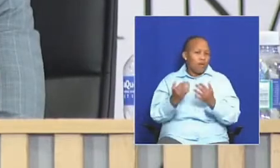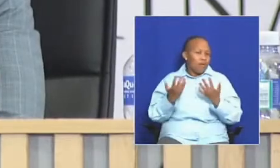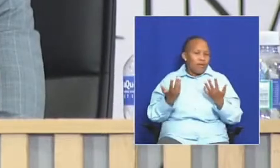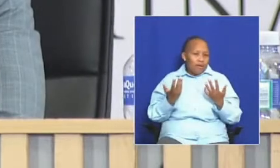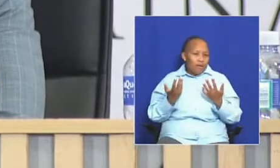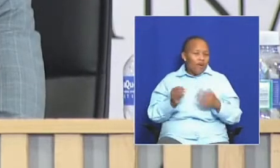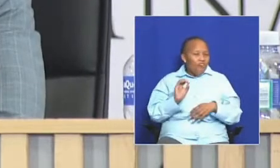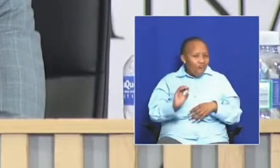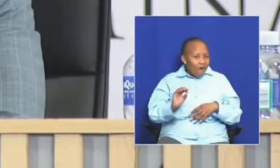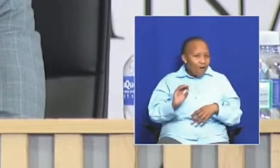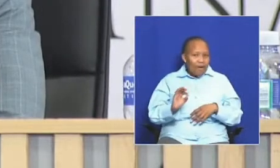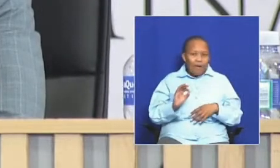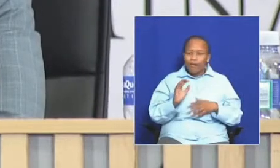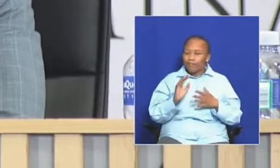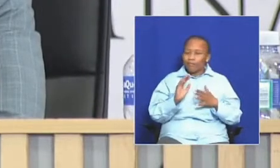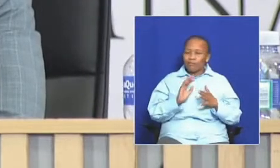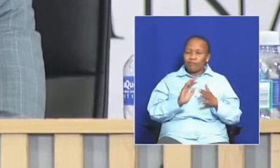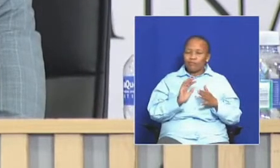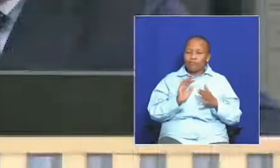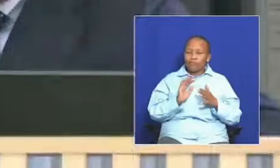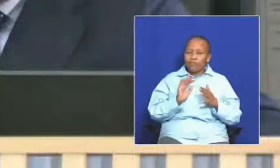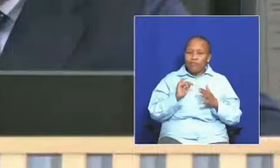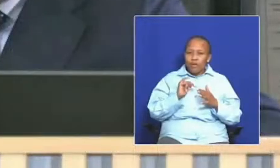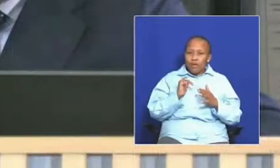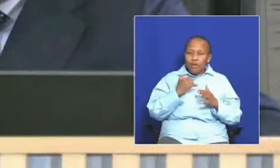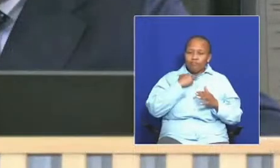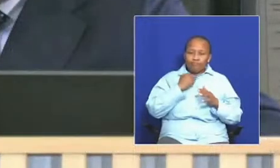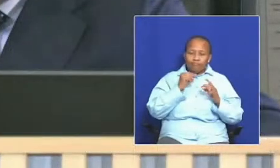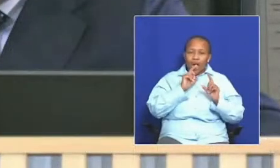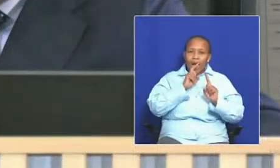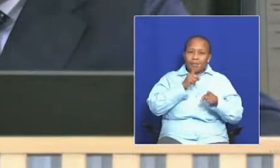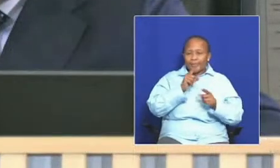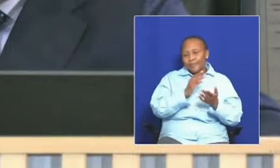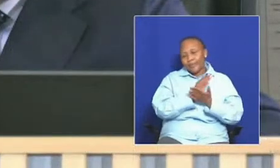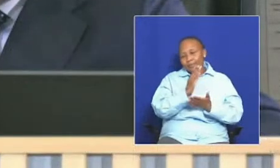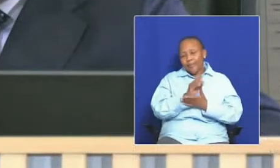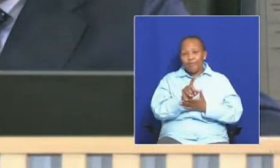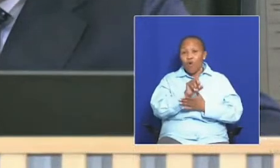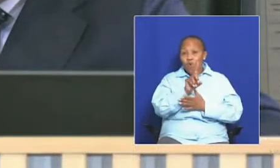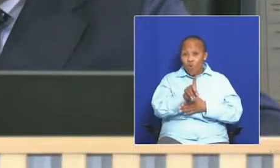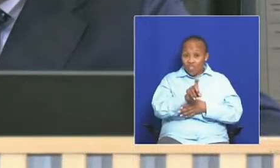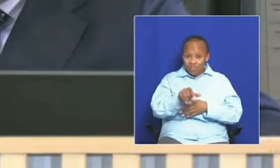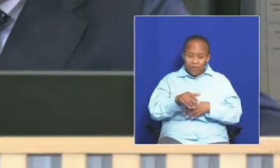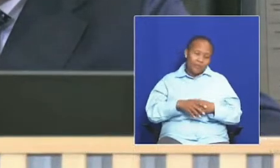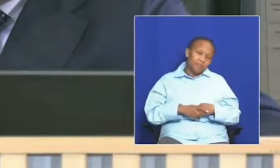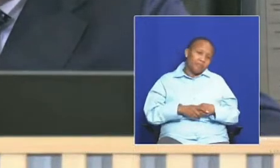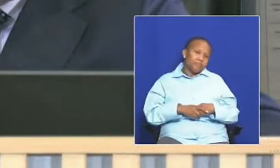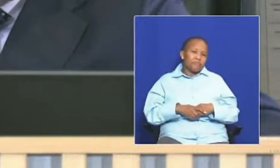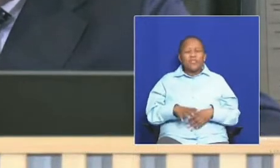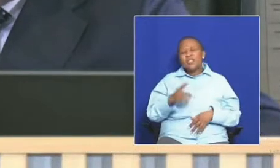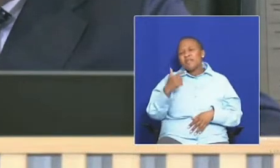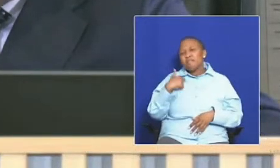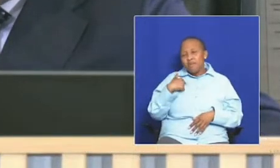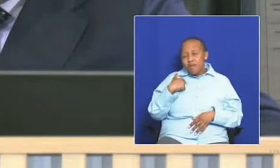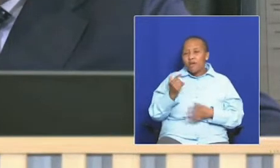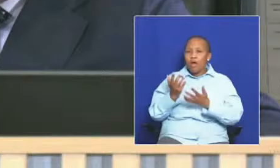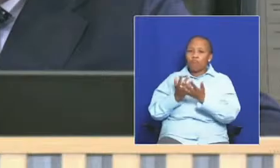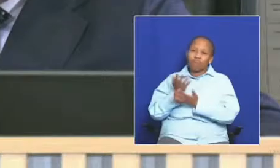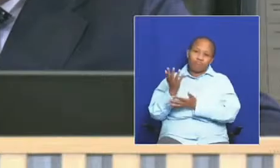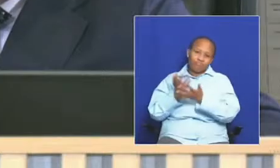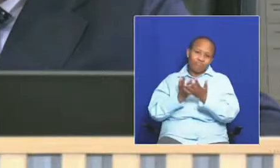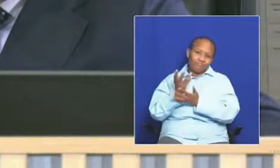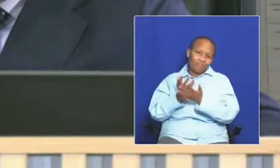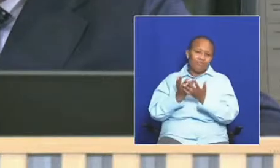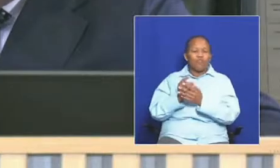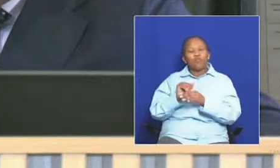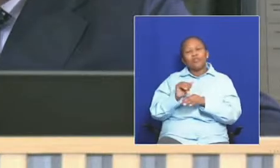certain question. You see, I'm engaging you on the basis of the facts that you have proffered. And